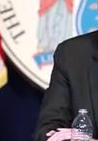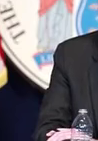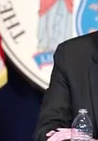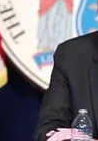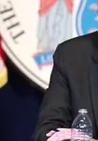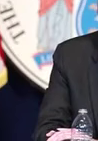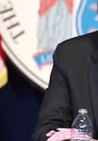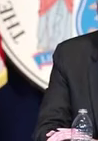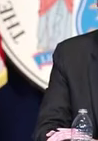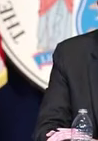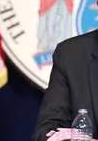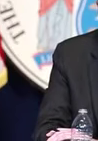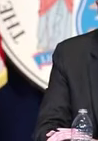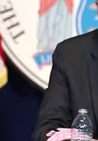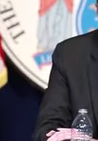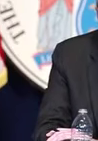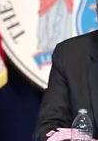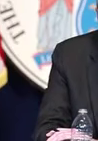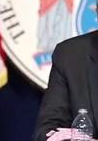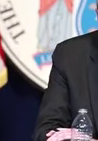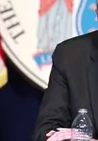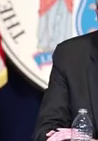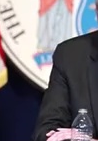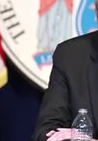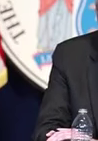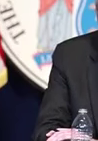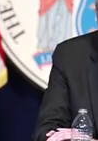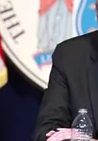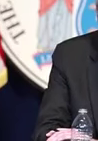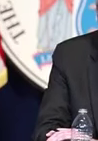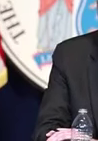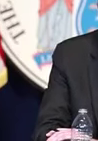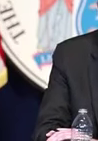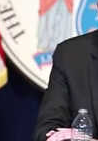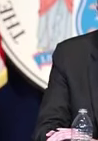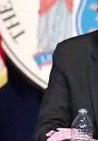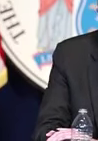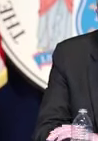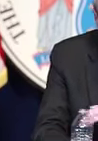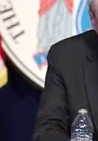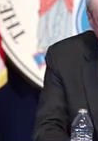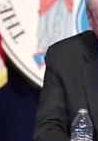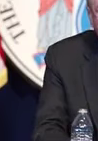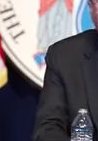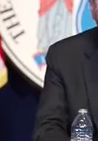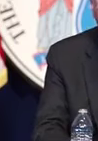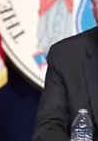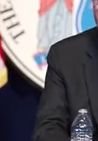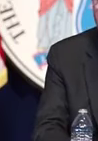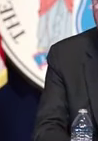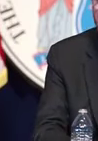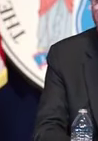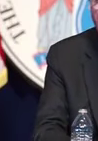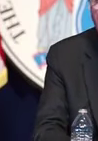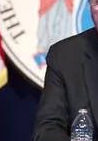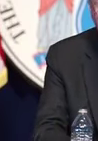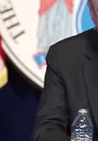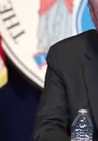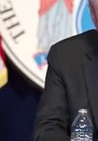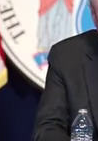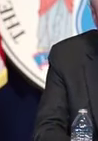their families. Their successful battle against COVID-19 gives us continual hope for our larger